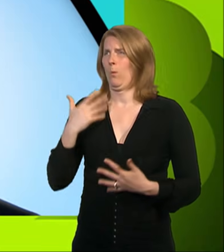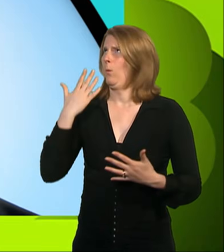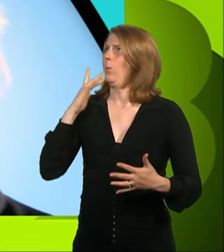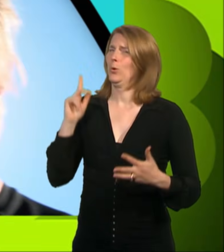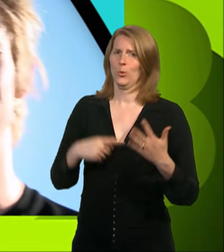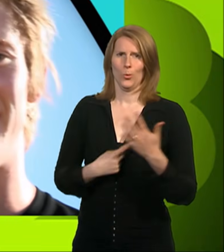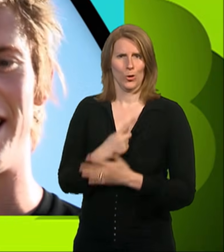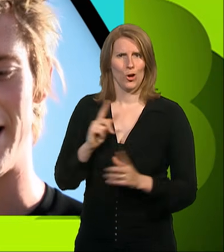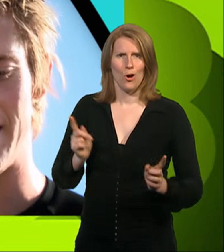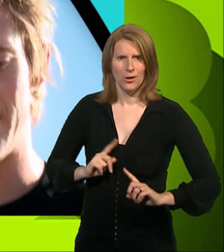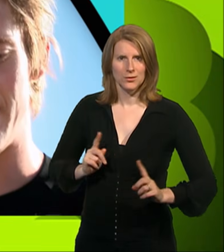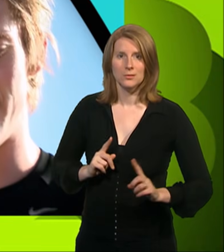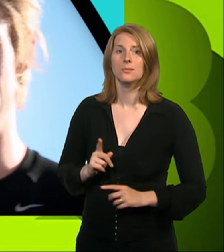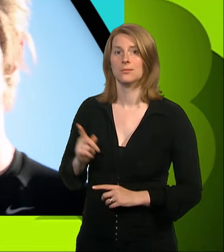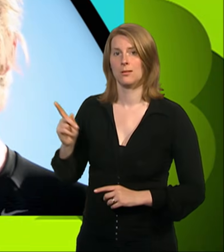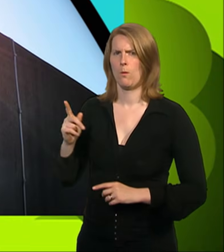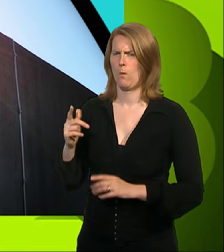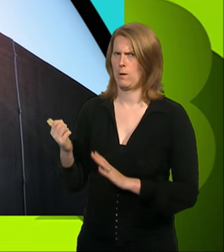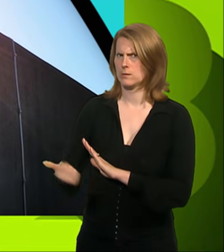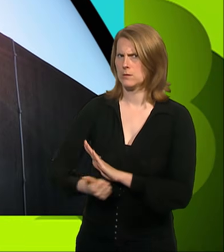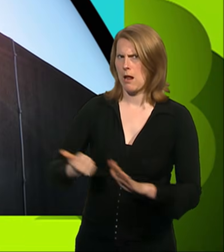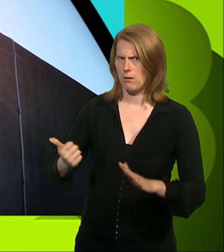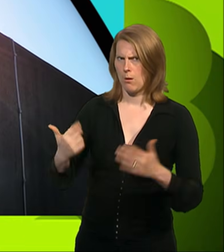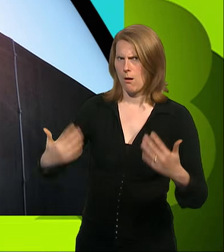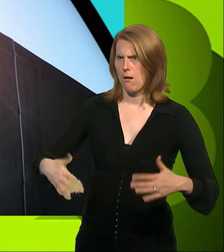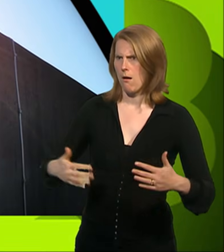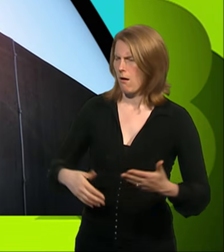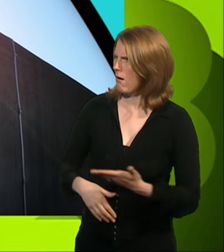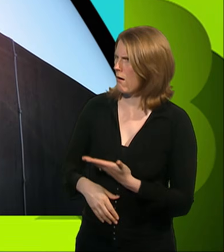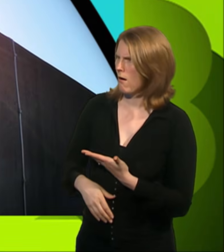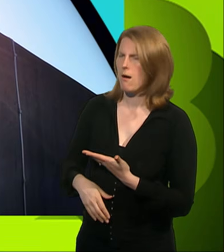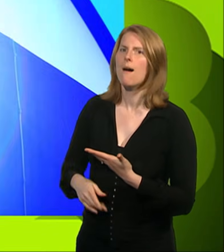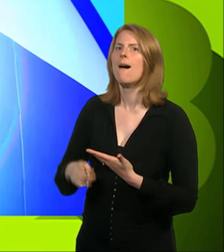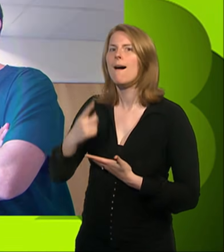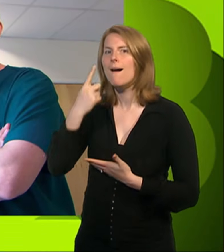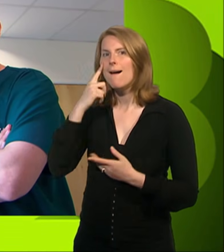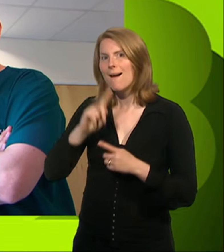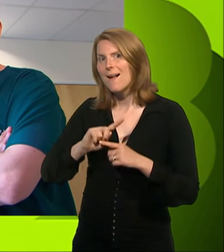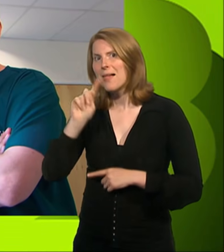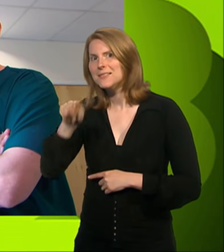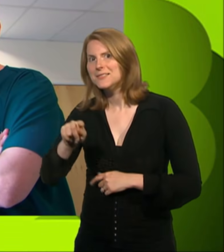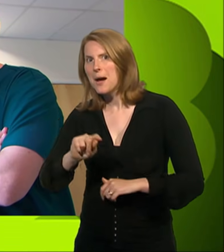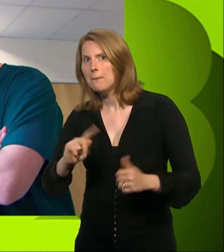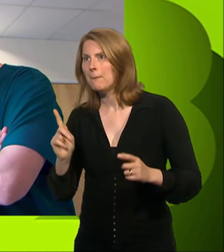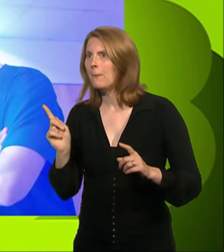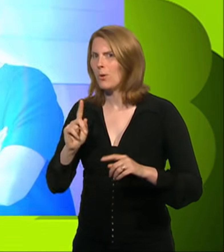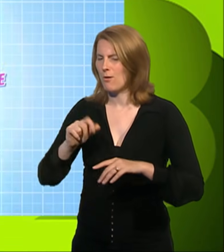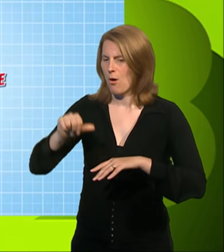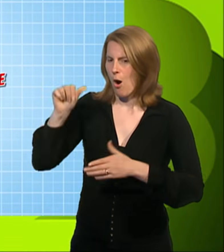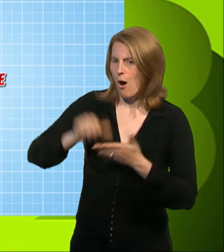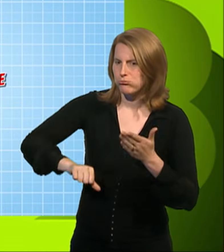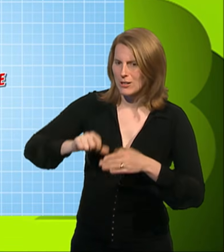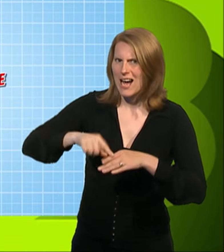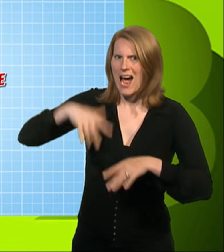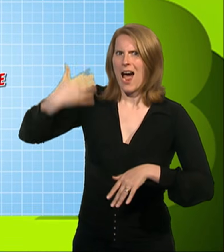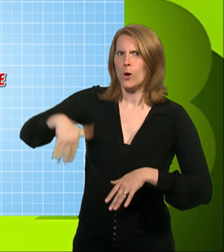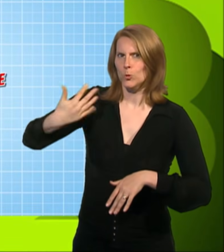on. And this man reveals an amazing talent. So see you next time on Operation Ouch.